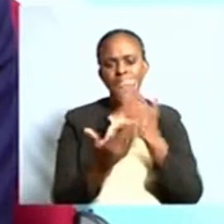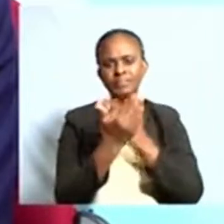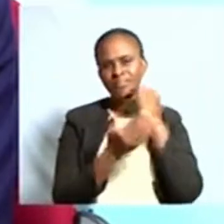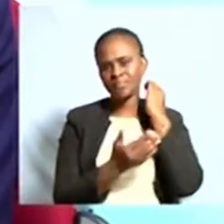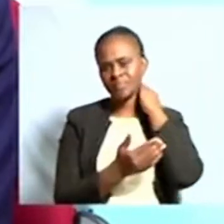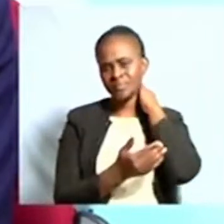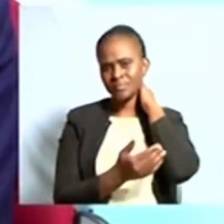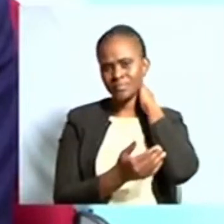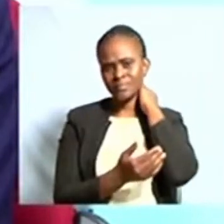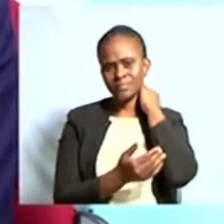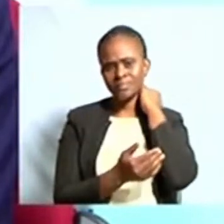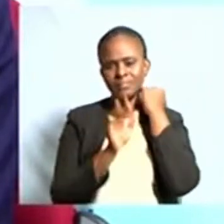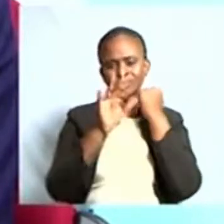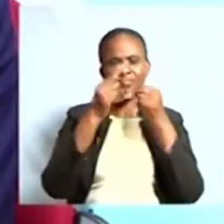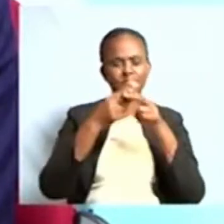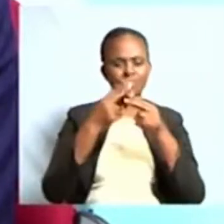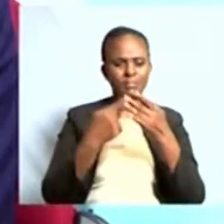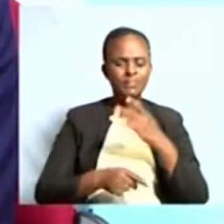sir?